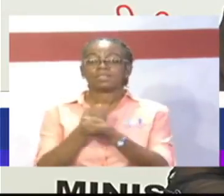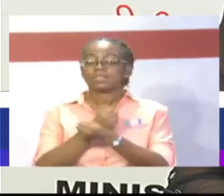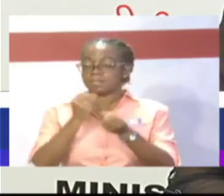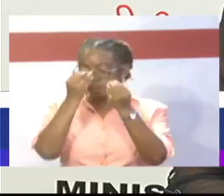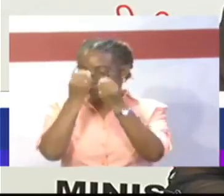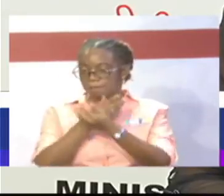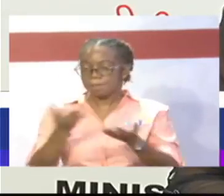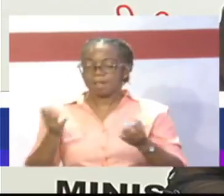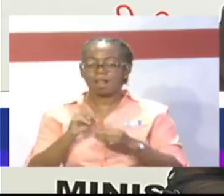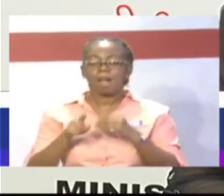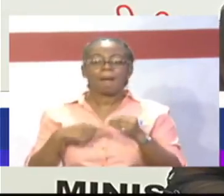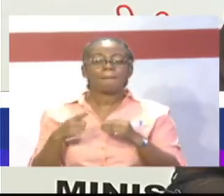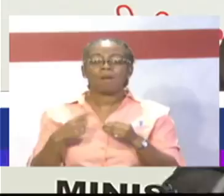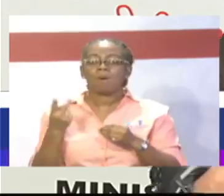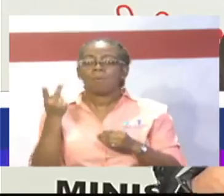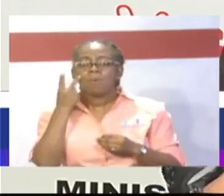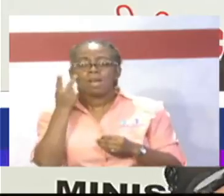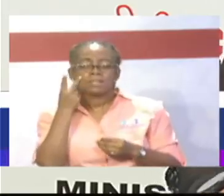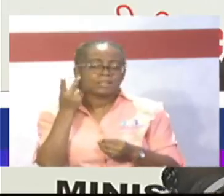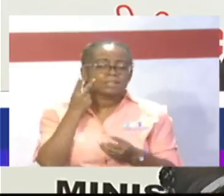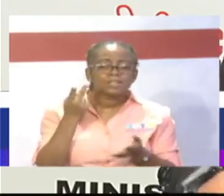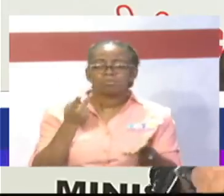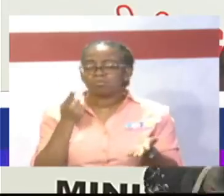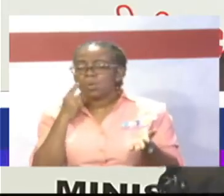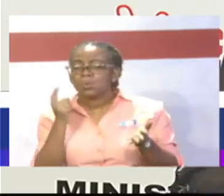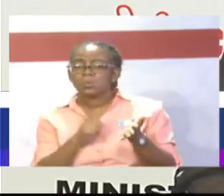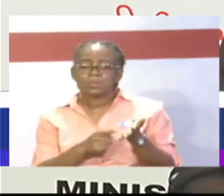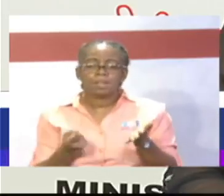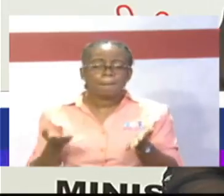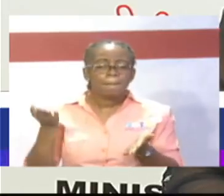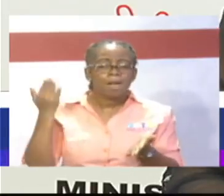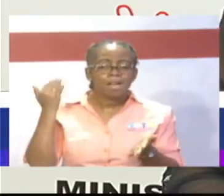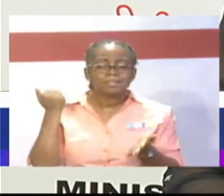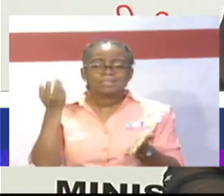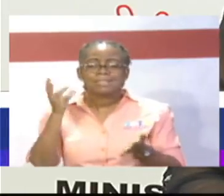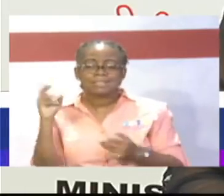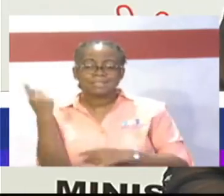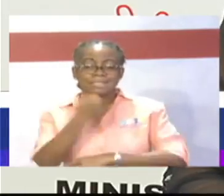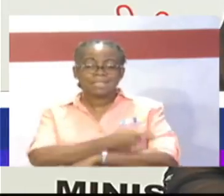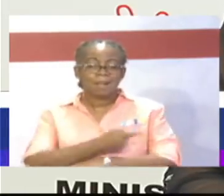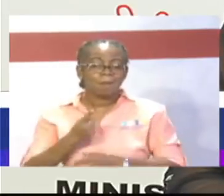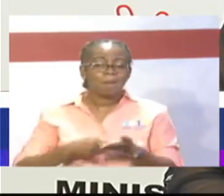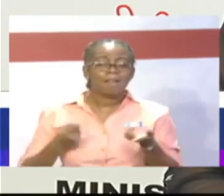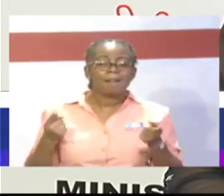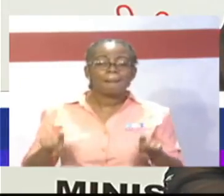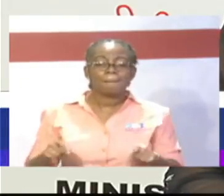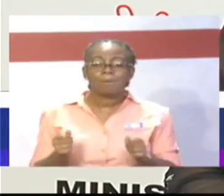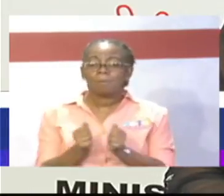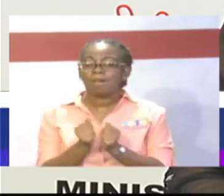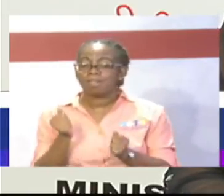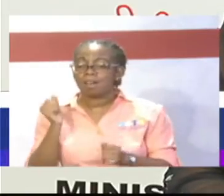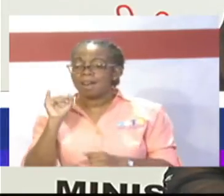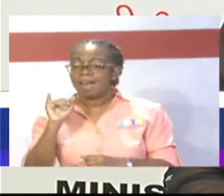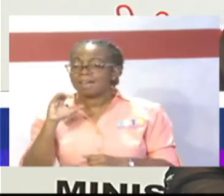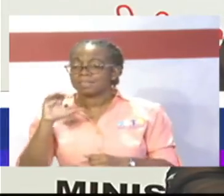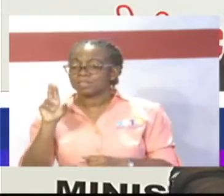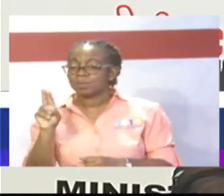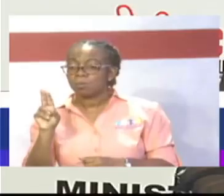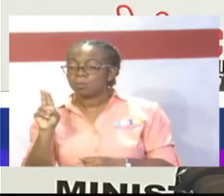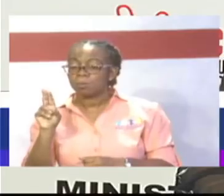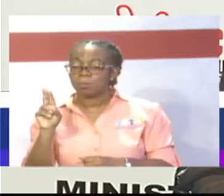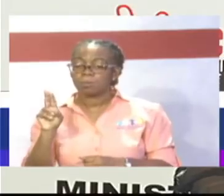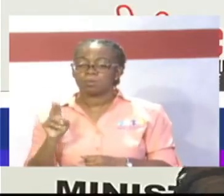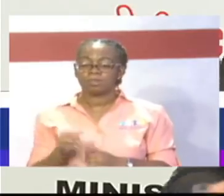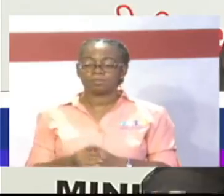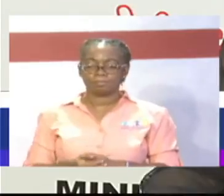the concerning trend that we have noticed, especially over the last 16 days, regarding the intensive care unit demand